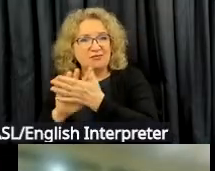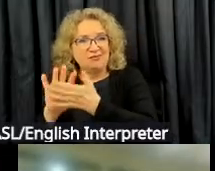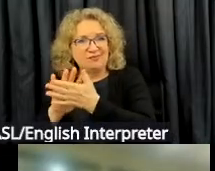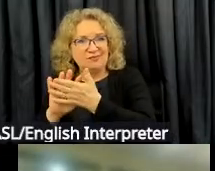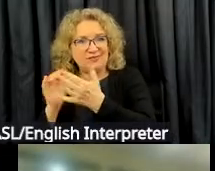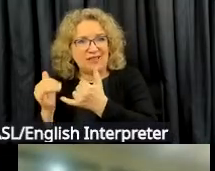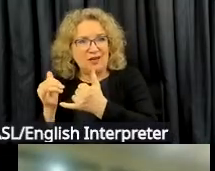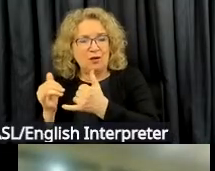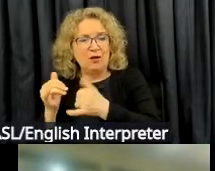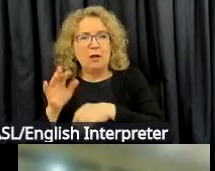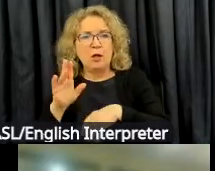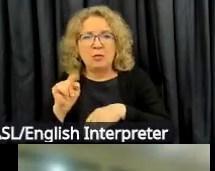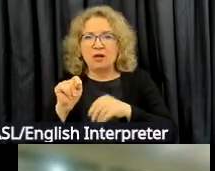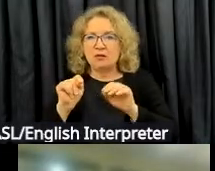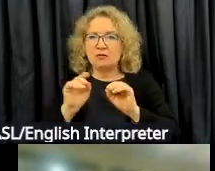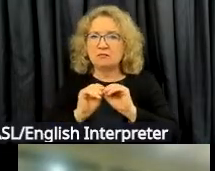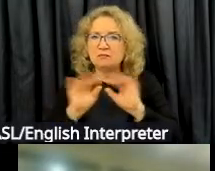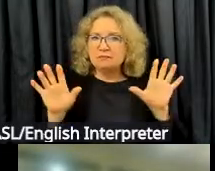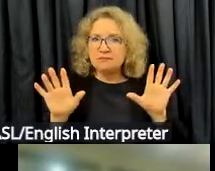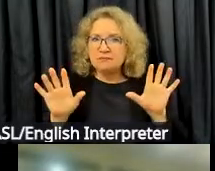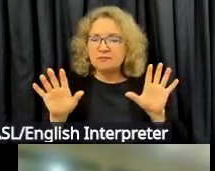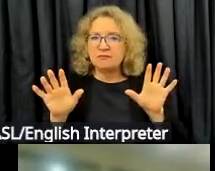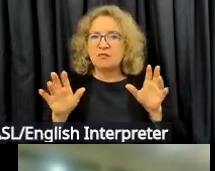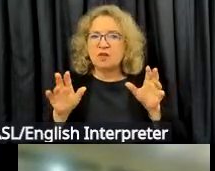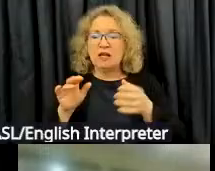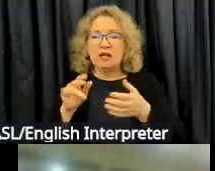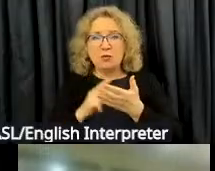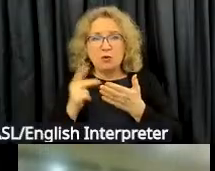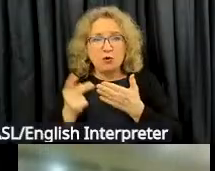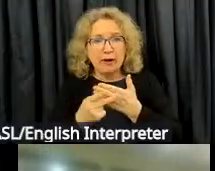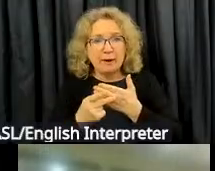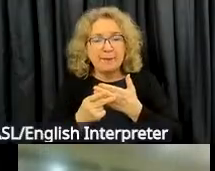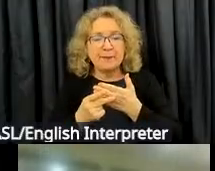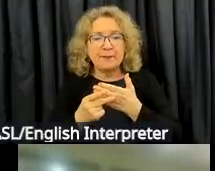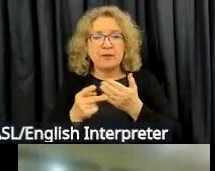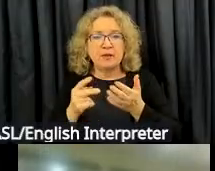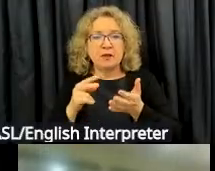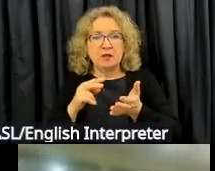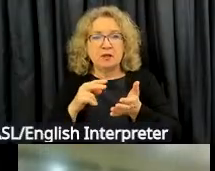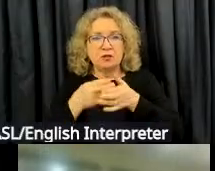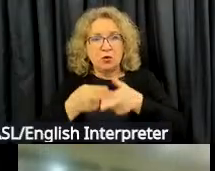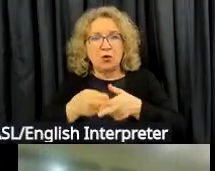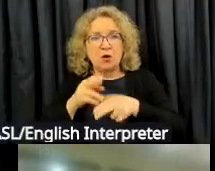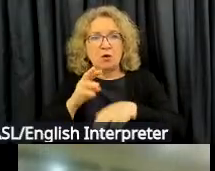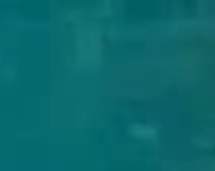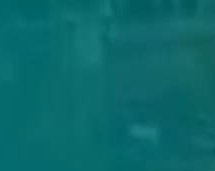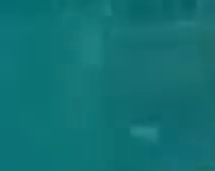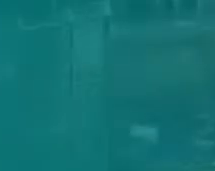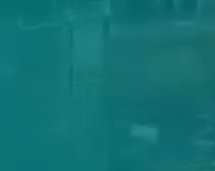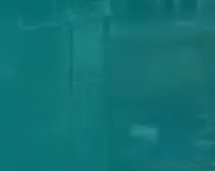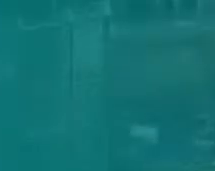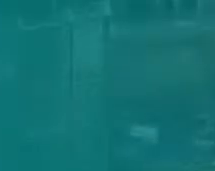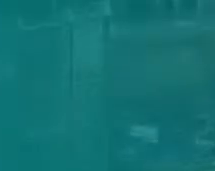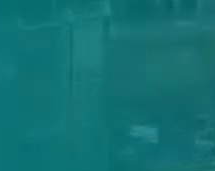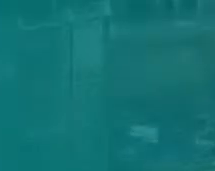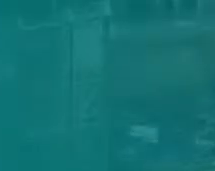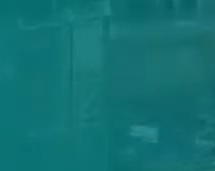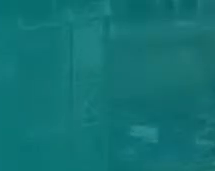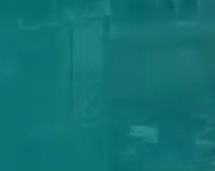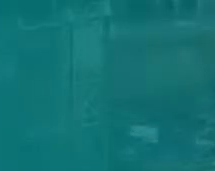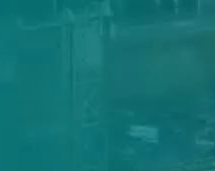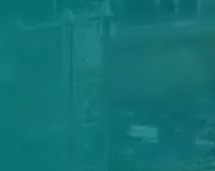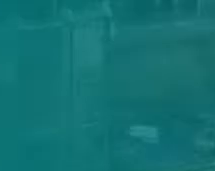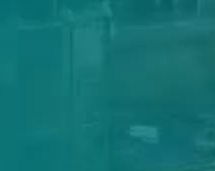just to be very plain, that the program is defined as a multimodal program, and that is central to delivery of this. And